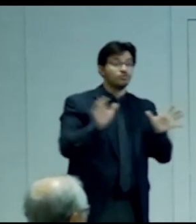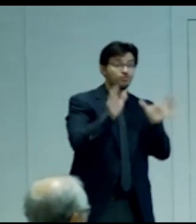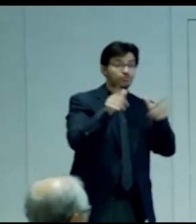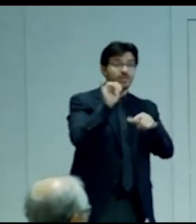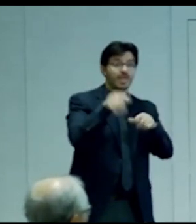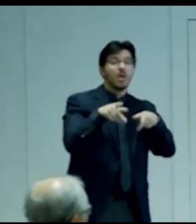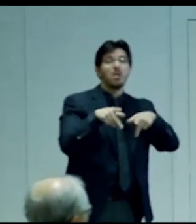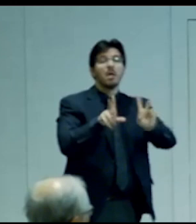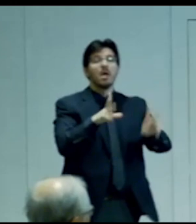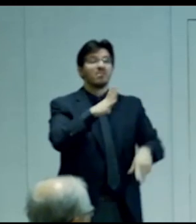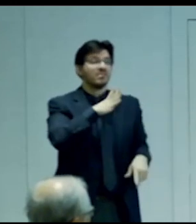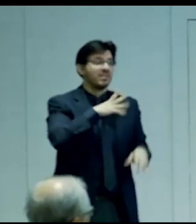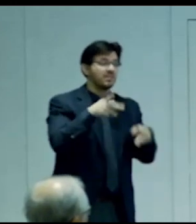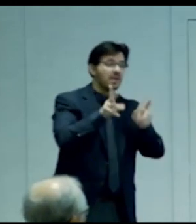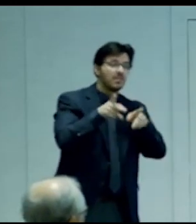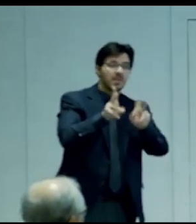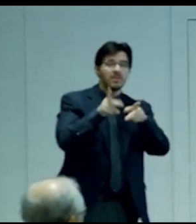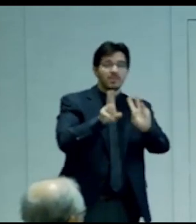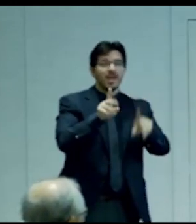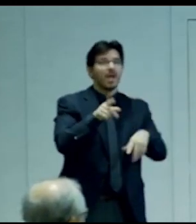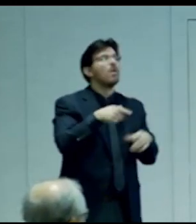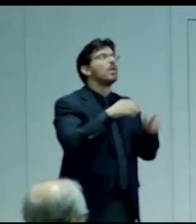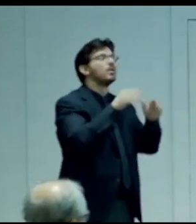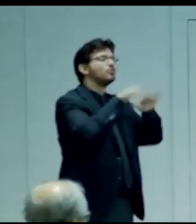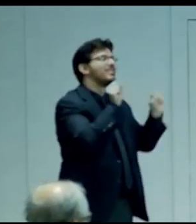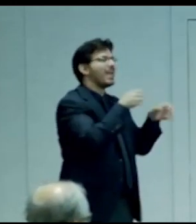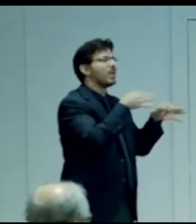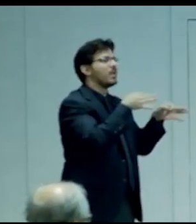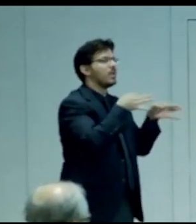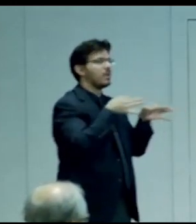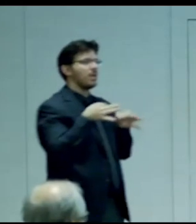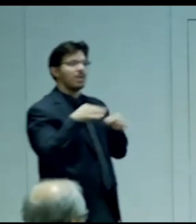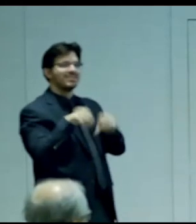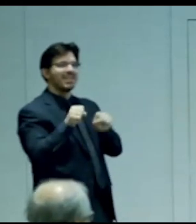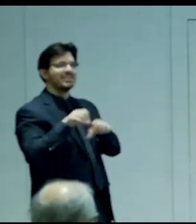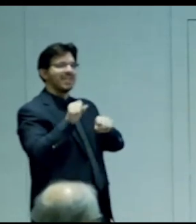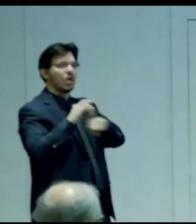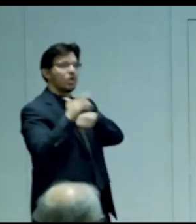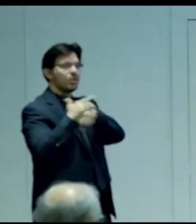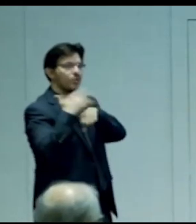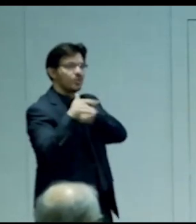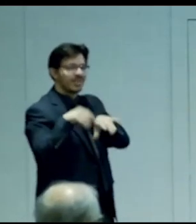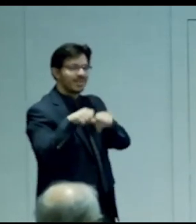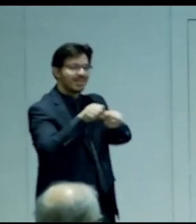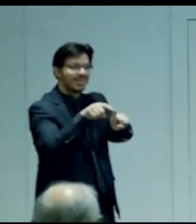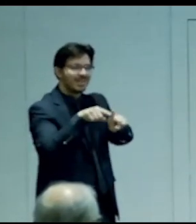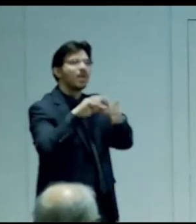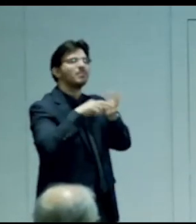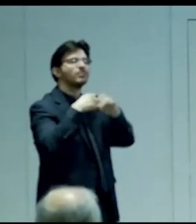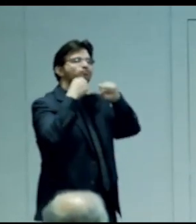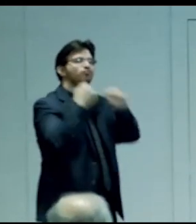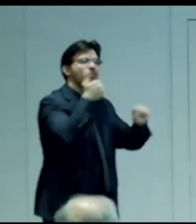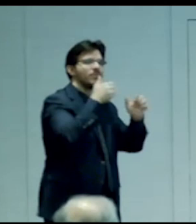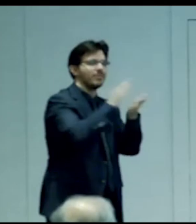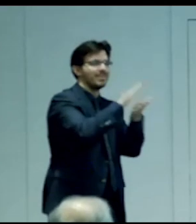allows the children to take the algebra at earlier grades, the more the academic culture, the stronger the academic